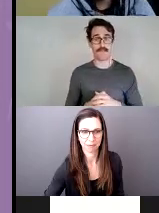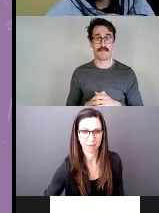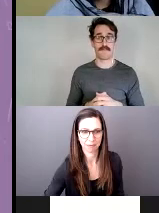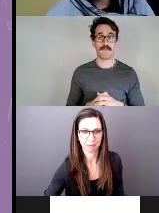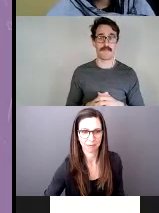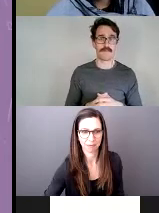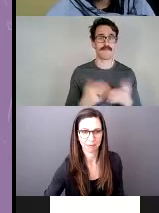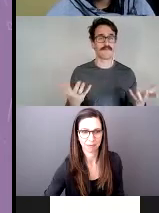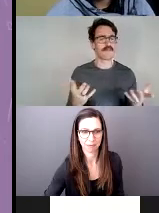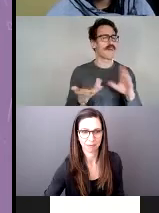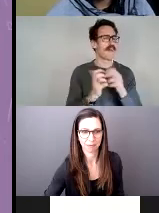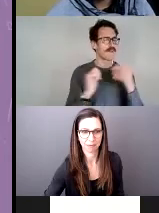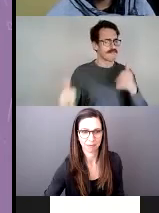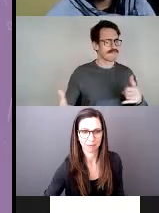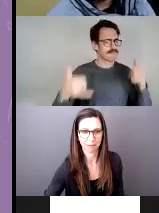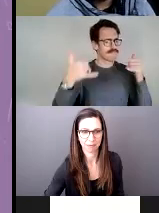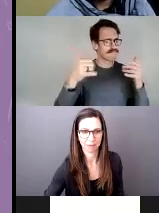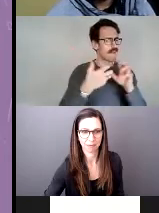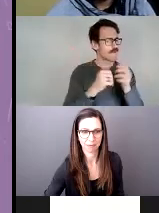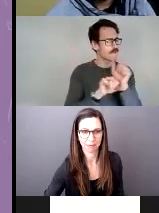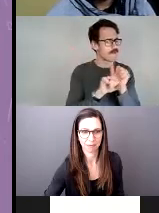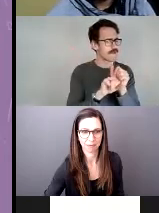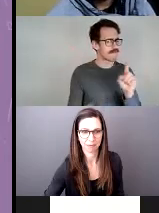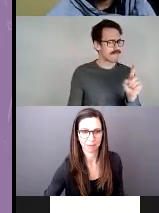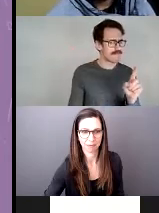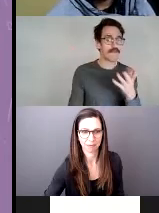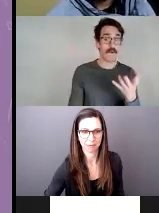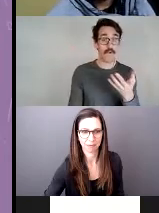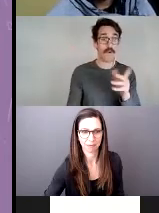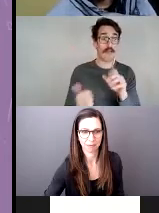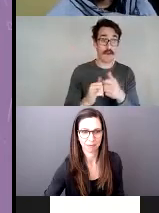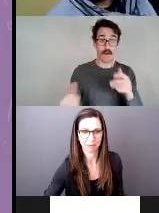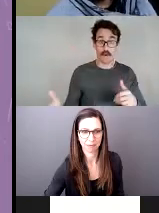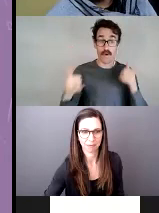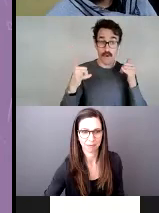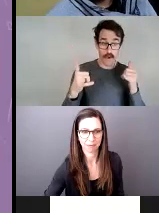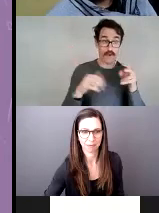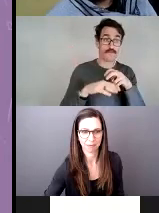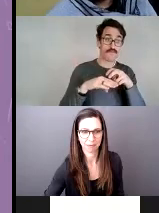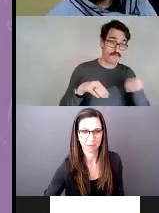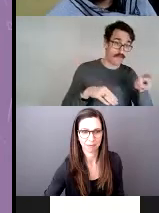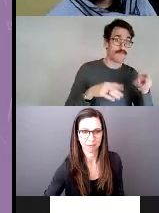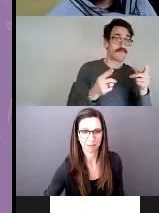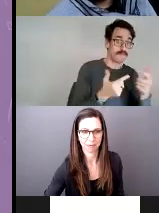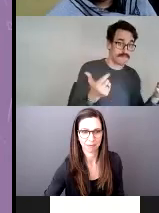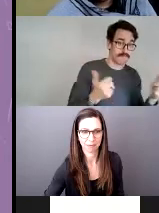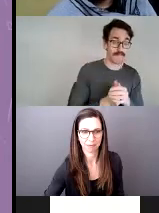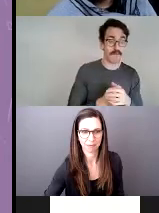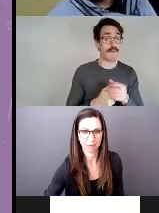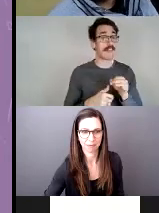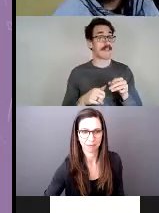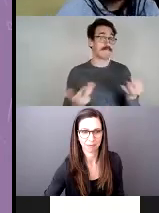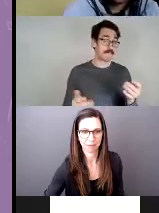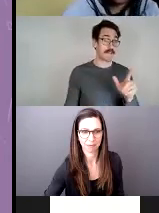So how does it work? What is our intake to transfer process? So when you call the senior safety line,